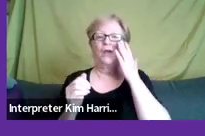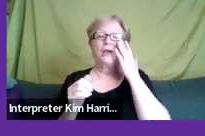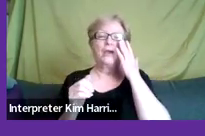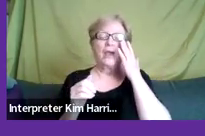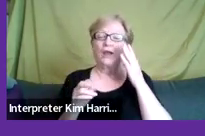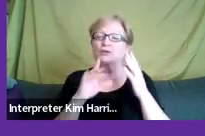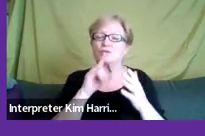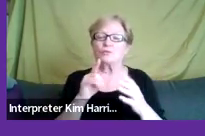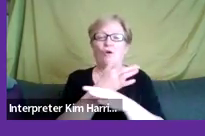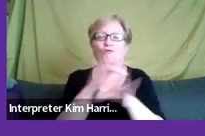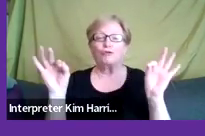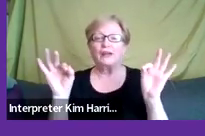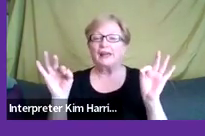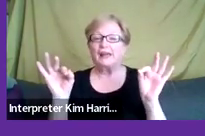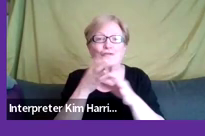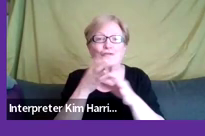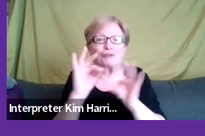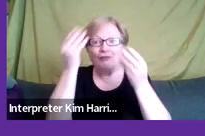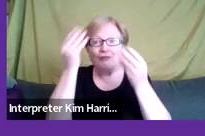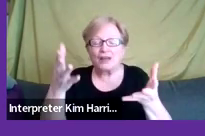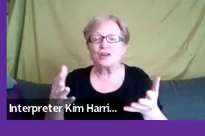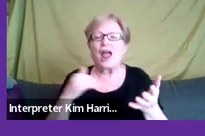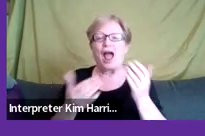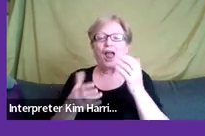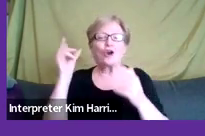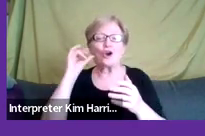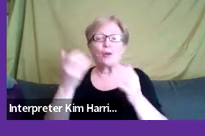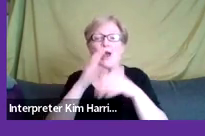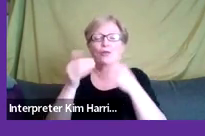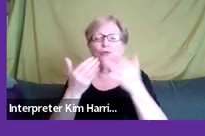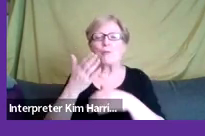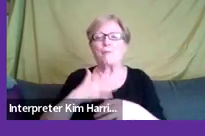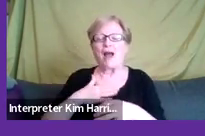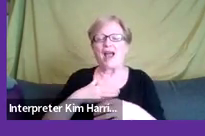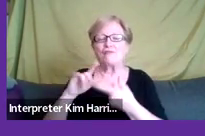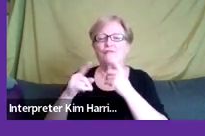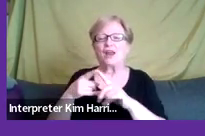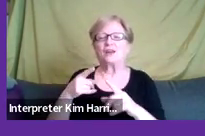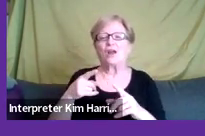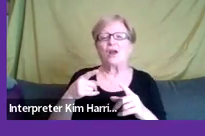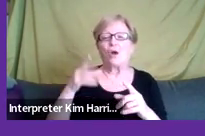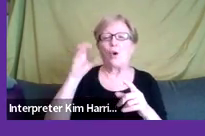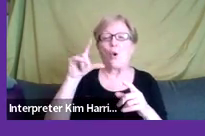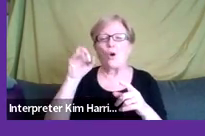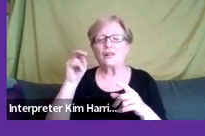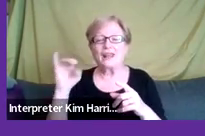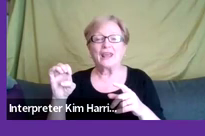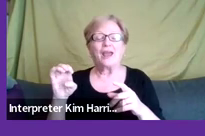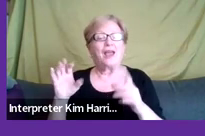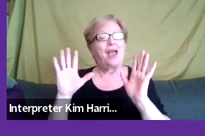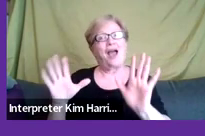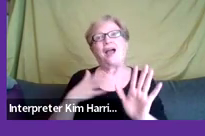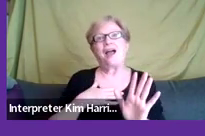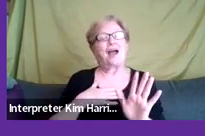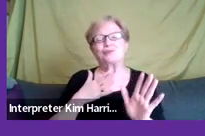free resource. I heard about it through my friend Ola Ojiwumi, and I am so glad that I